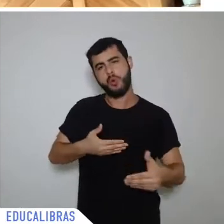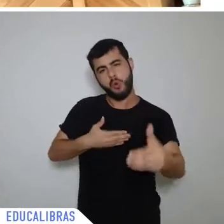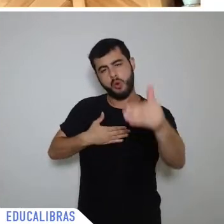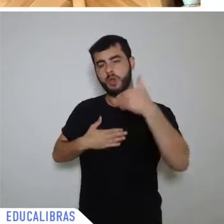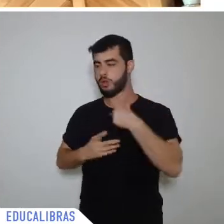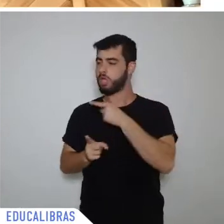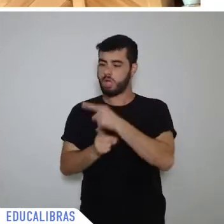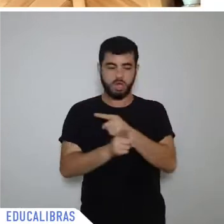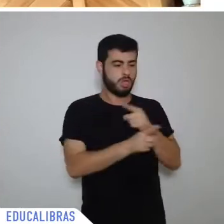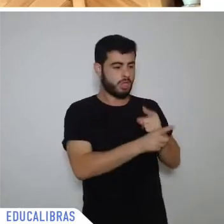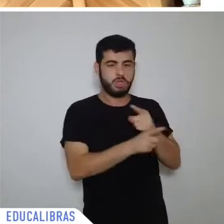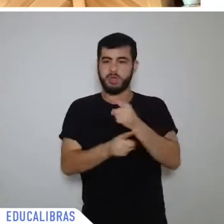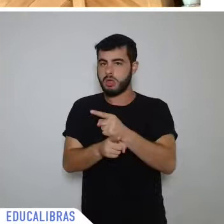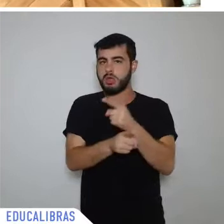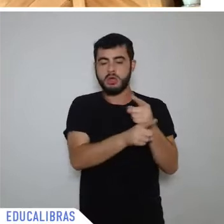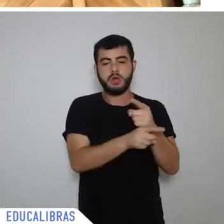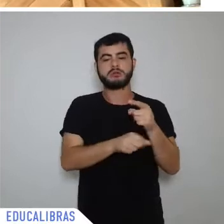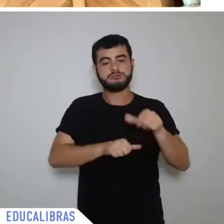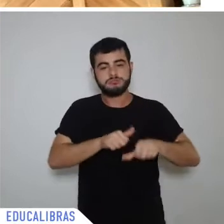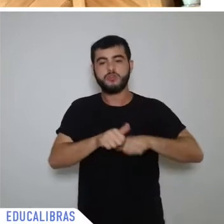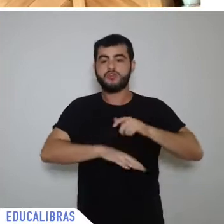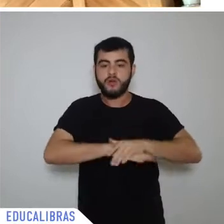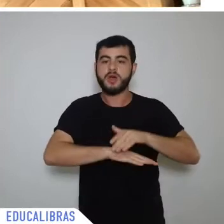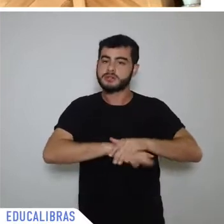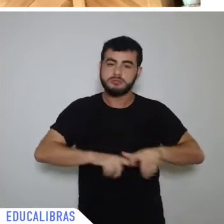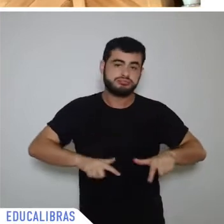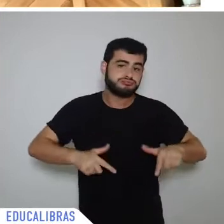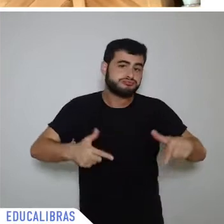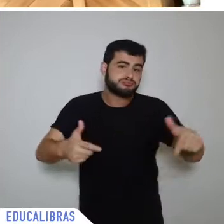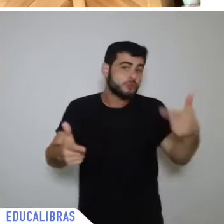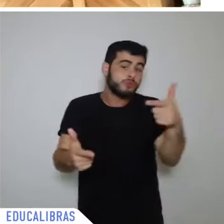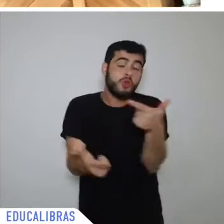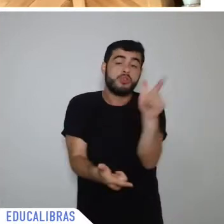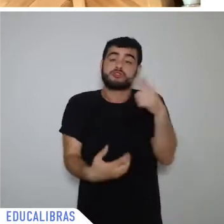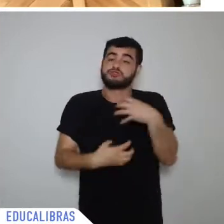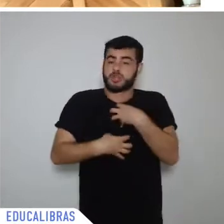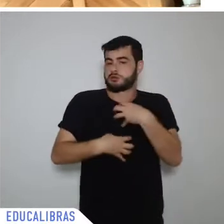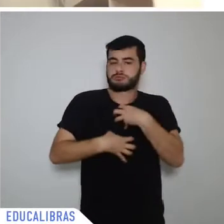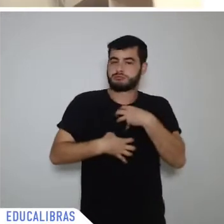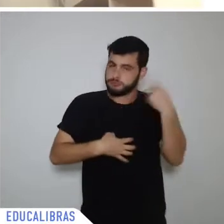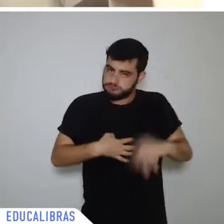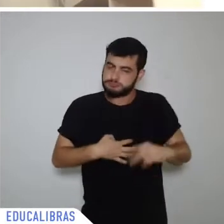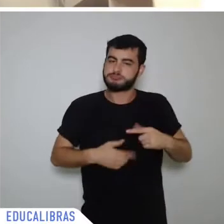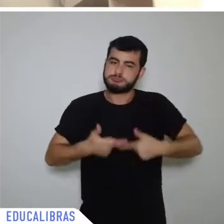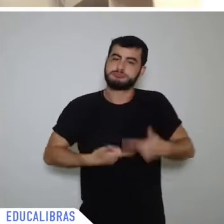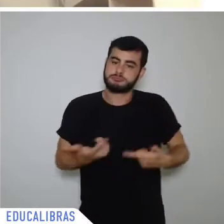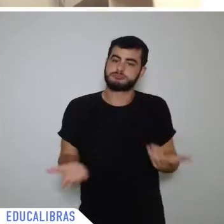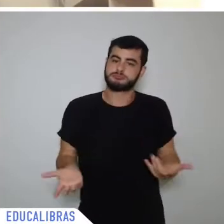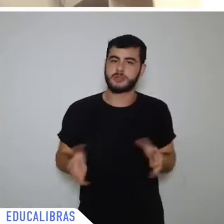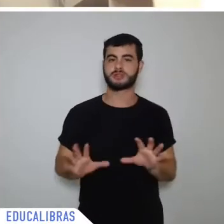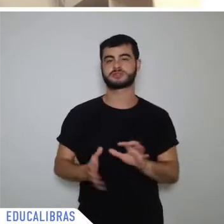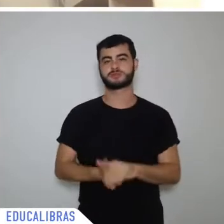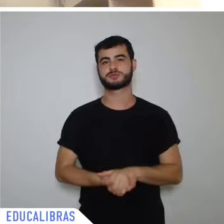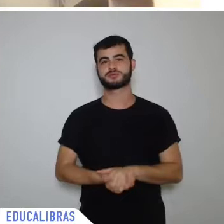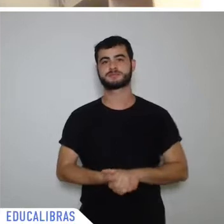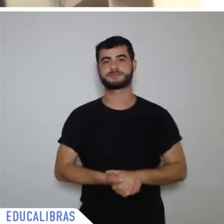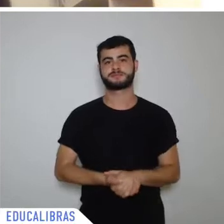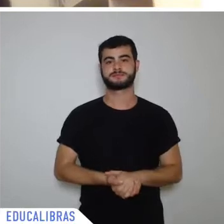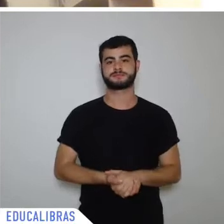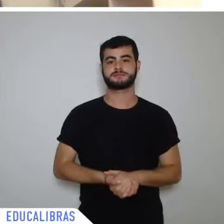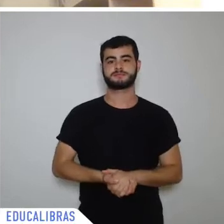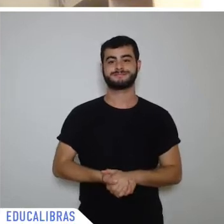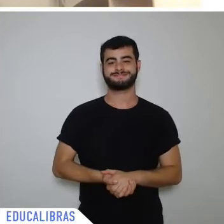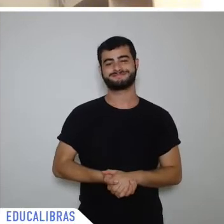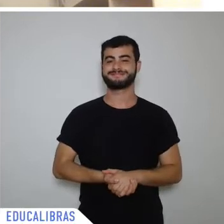process in which I'll have to learn a lot of things, and it has to hurt. There's no way around it. That's